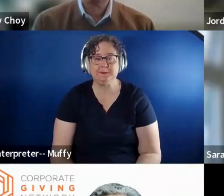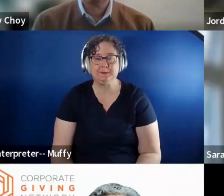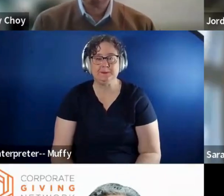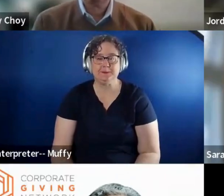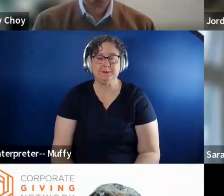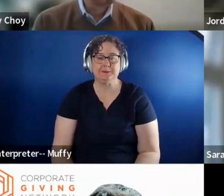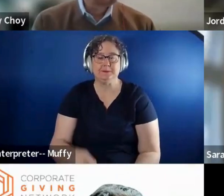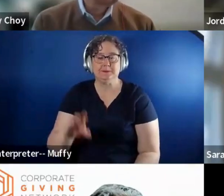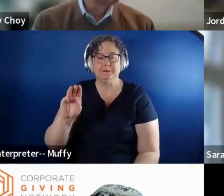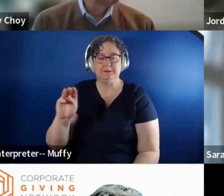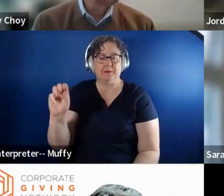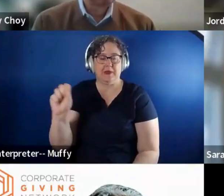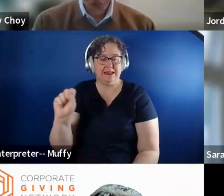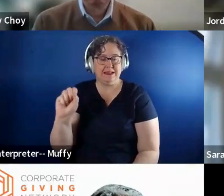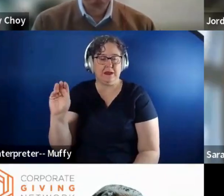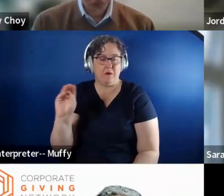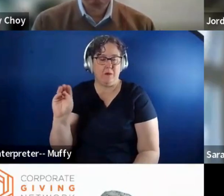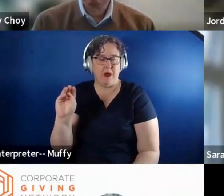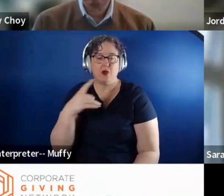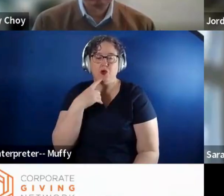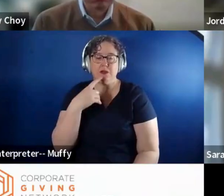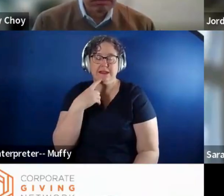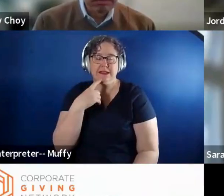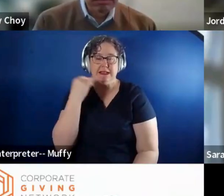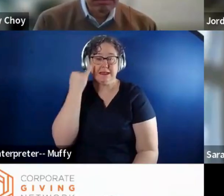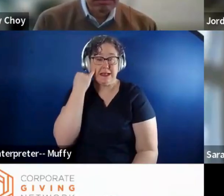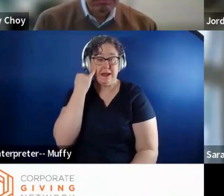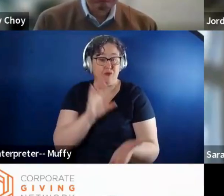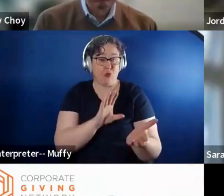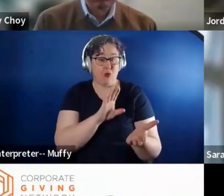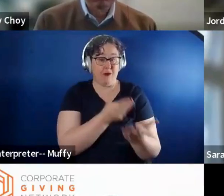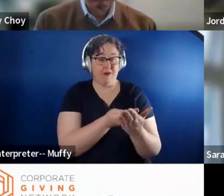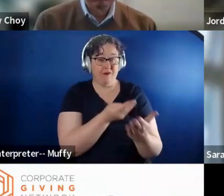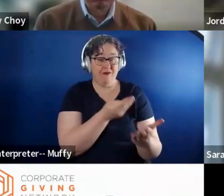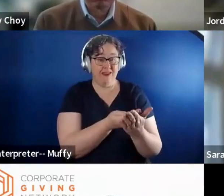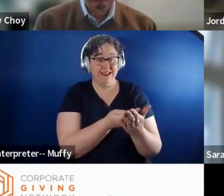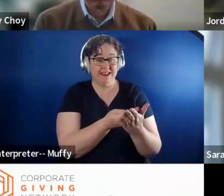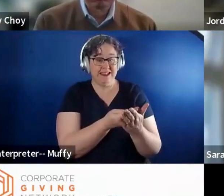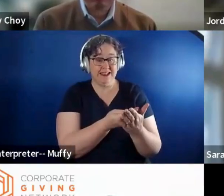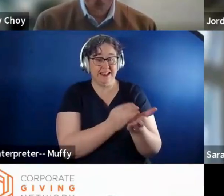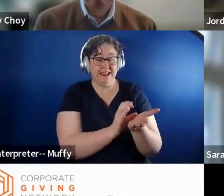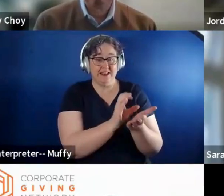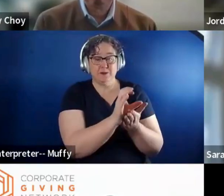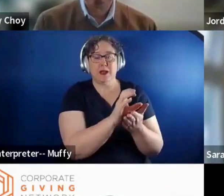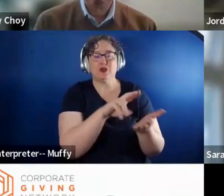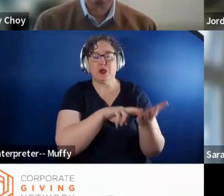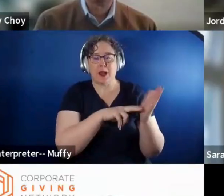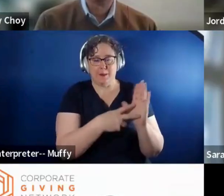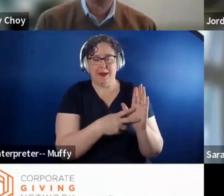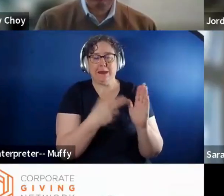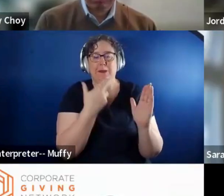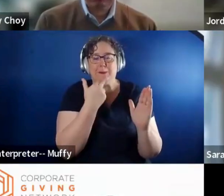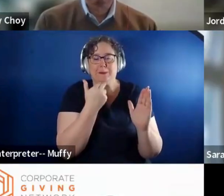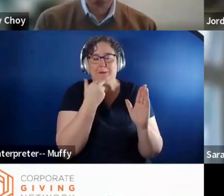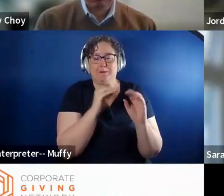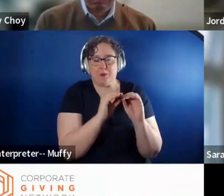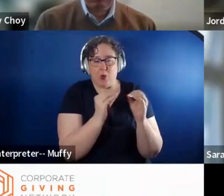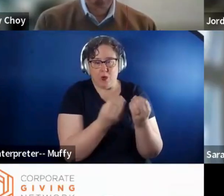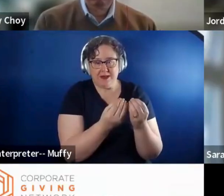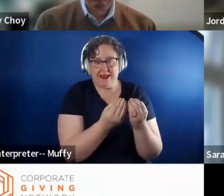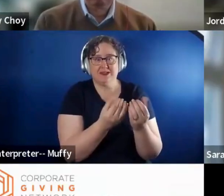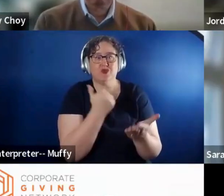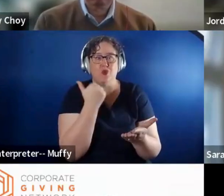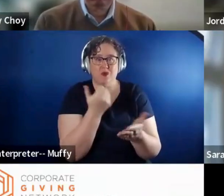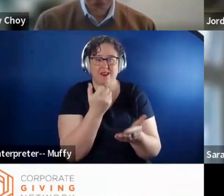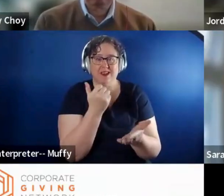I think too, if you're fiscally sponsored, it probably means you're a smaller organization. So as you're saying, it's harder to offer some of the